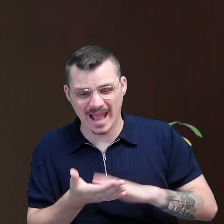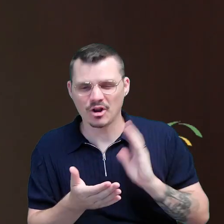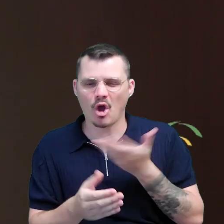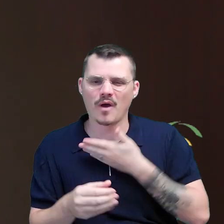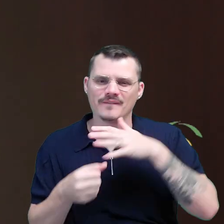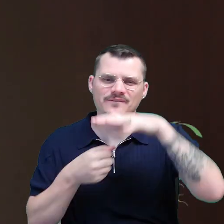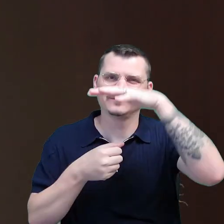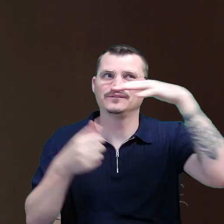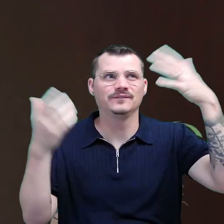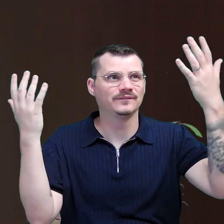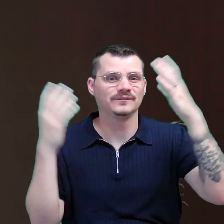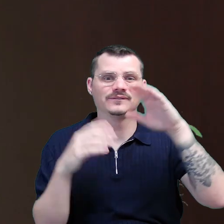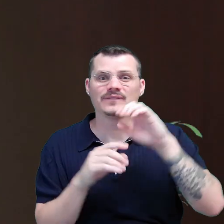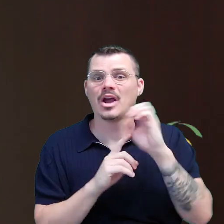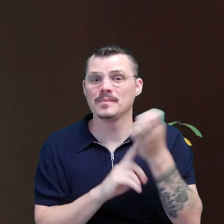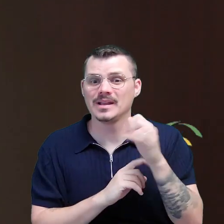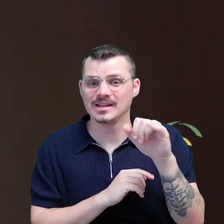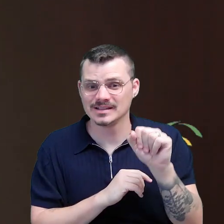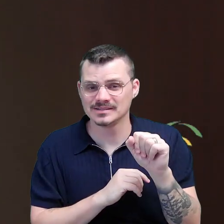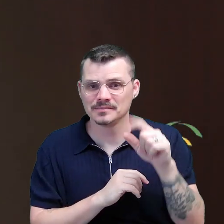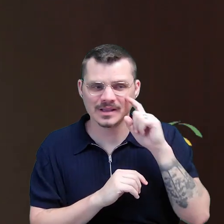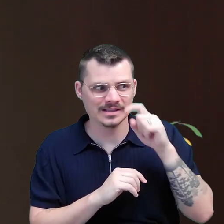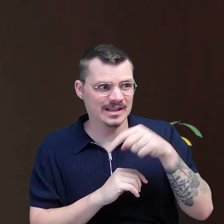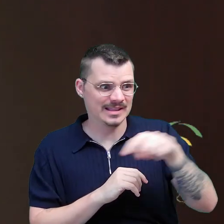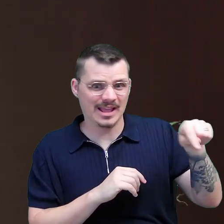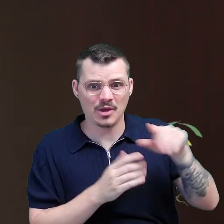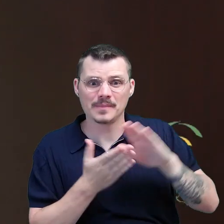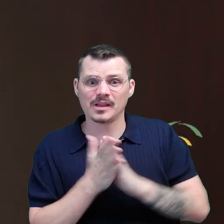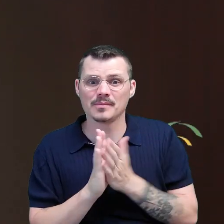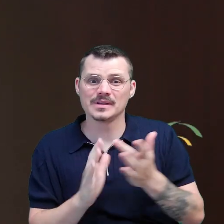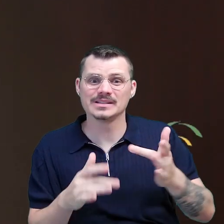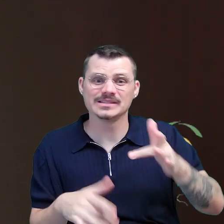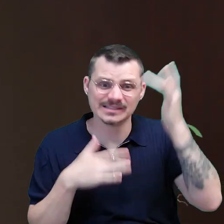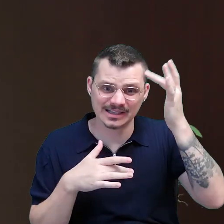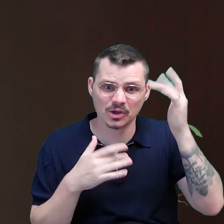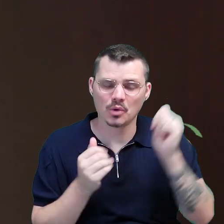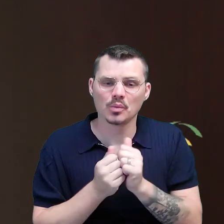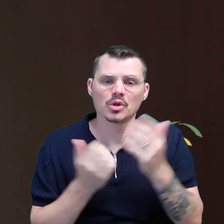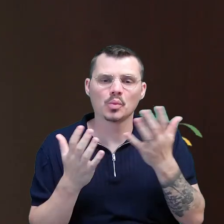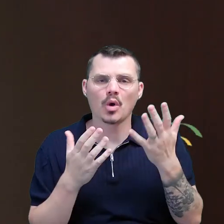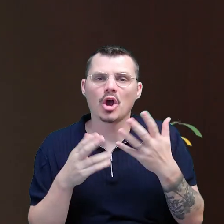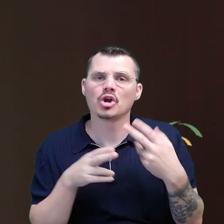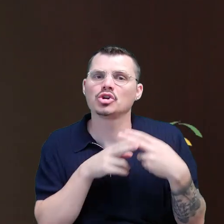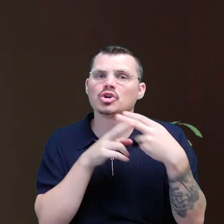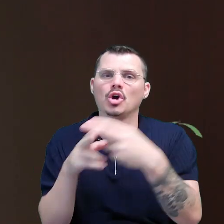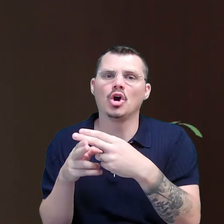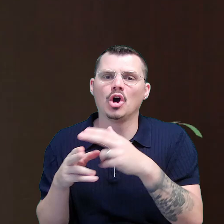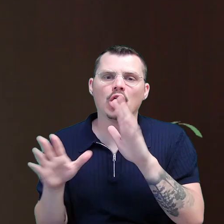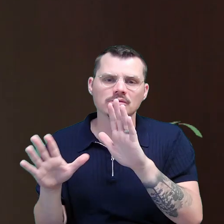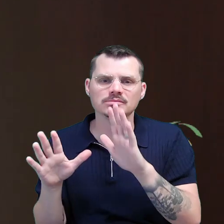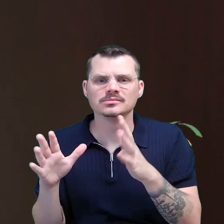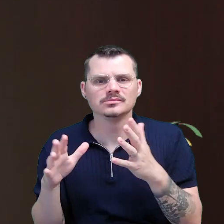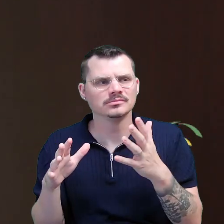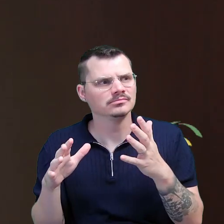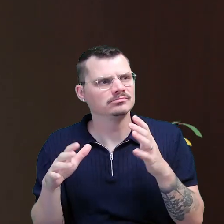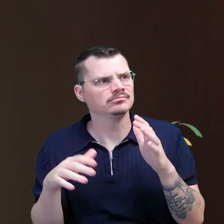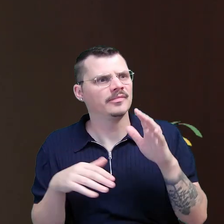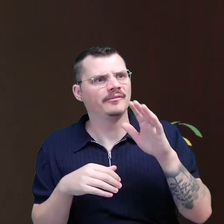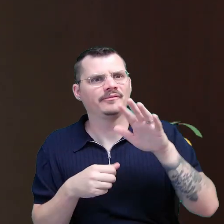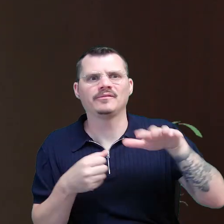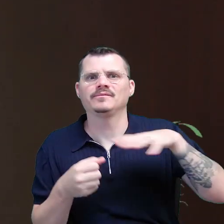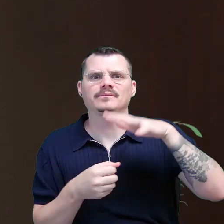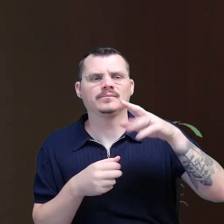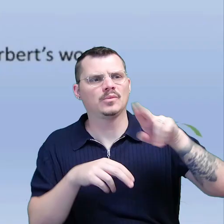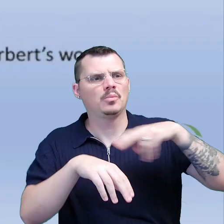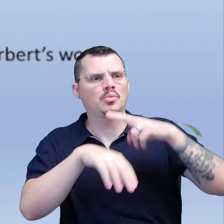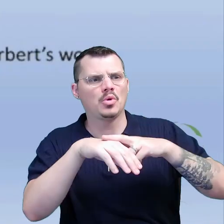our environment, because they are becoming sick with what others call ordinary environmental exposures.